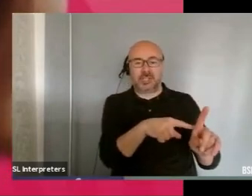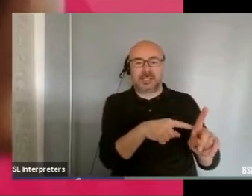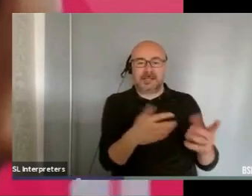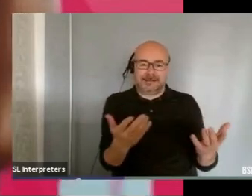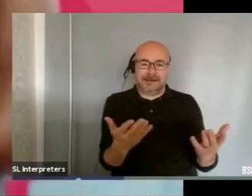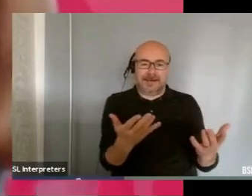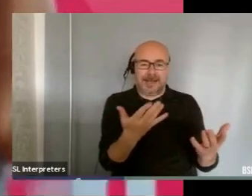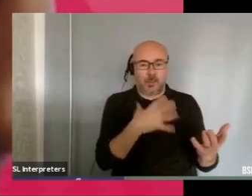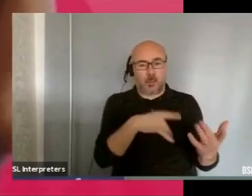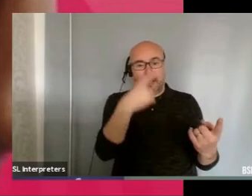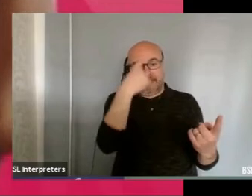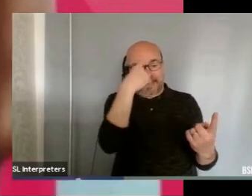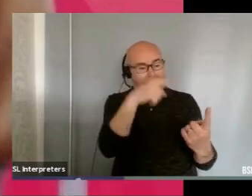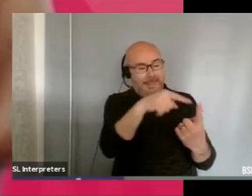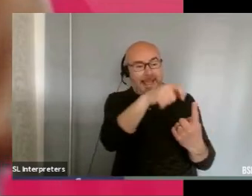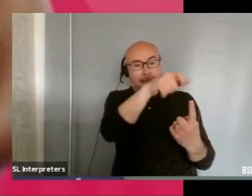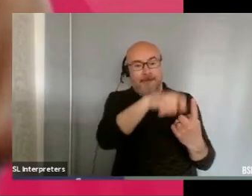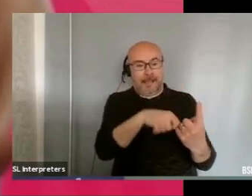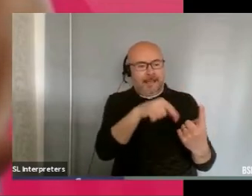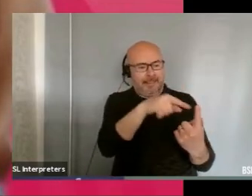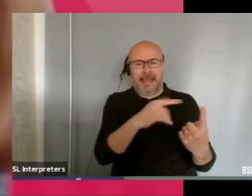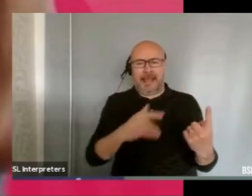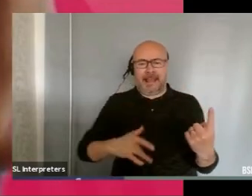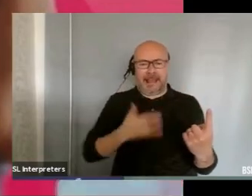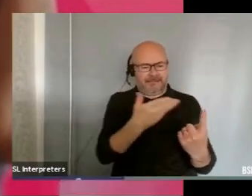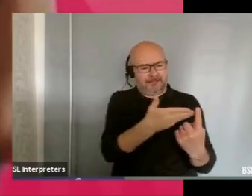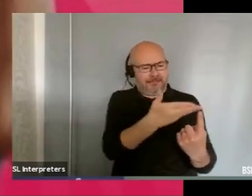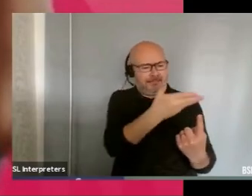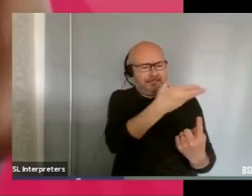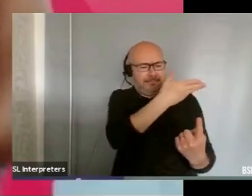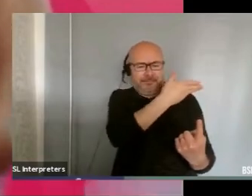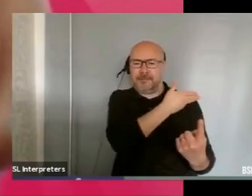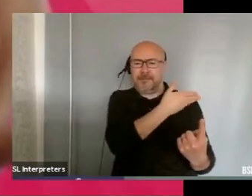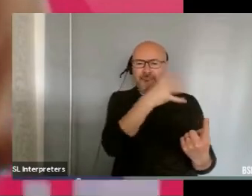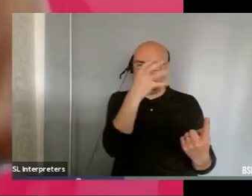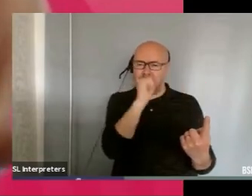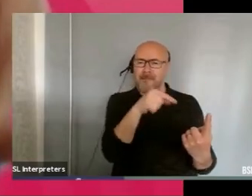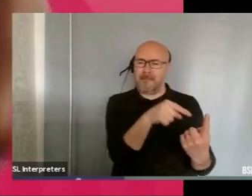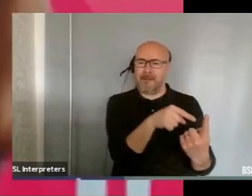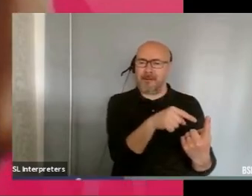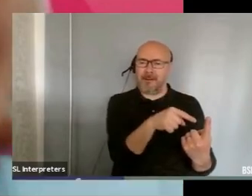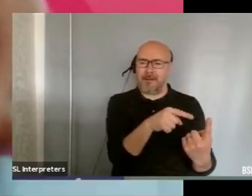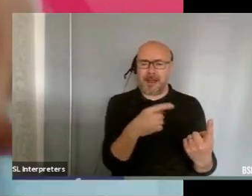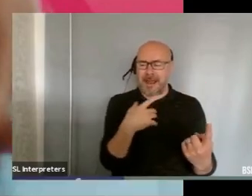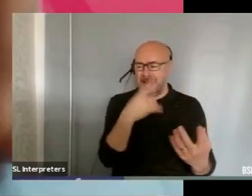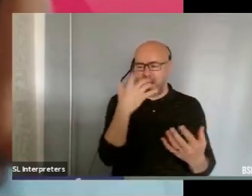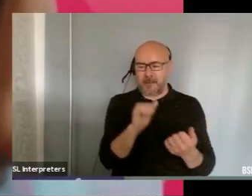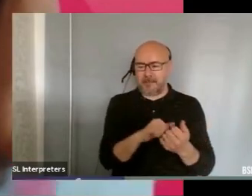eloquently described your own experiences around that. And I do remember someone telling me, who was a professional, a